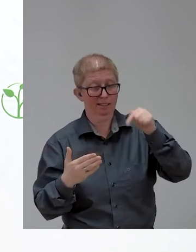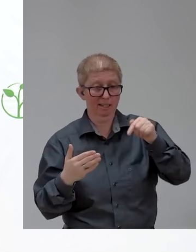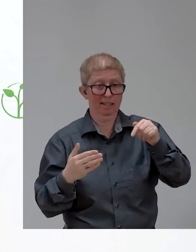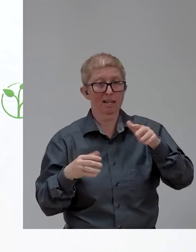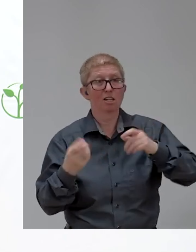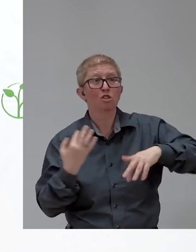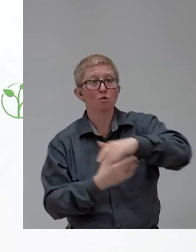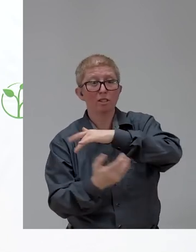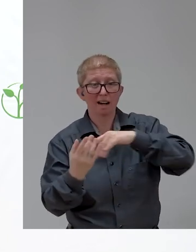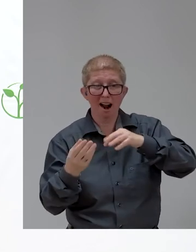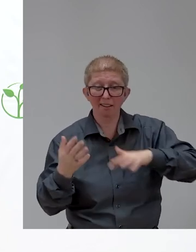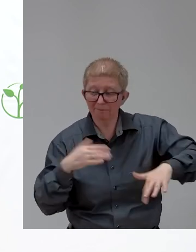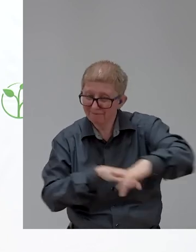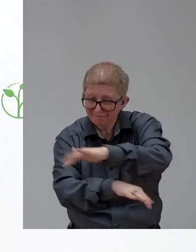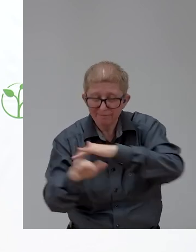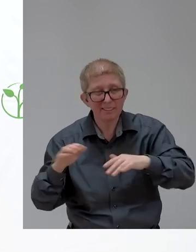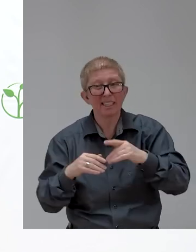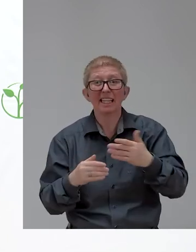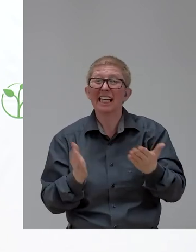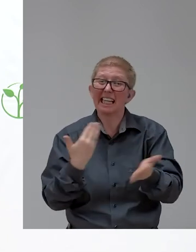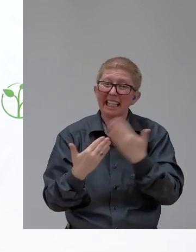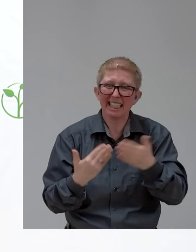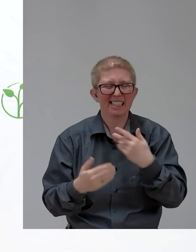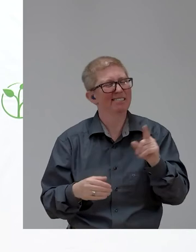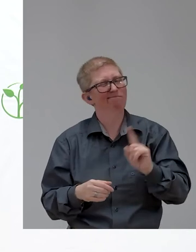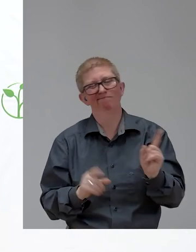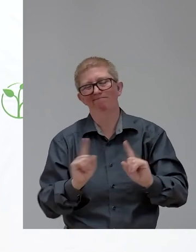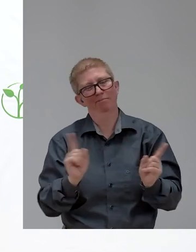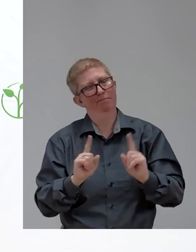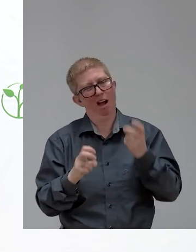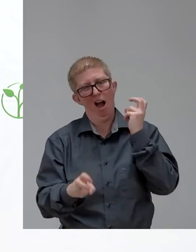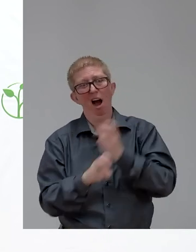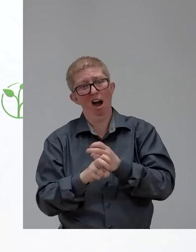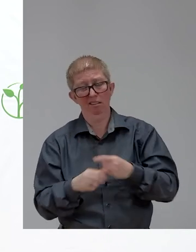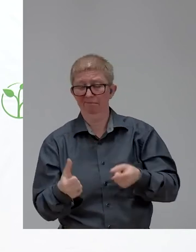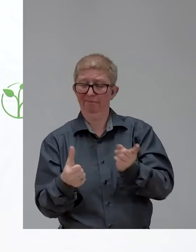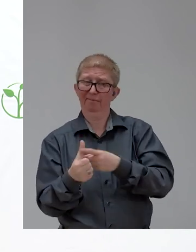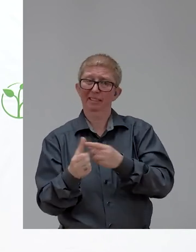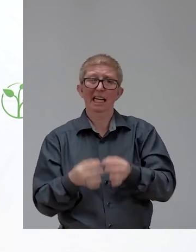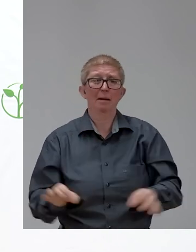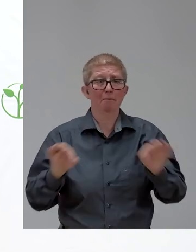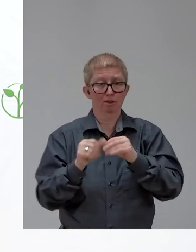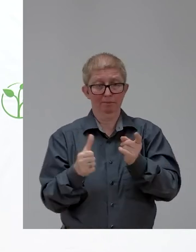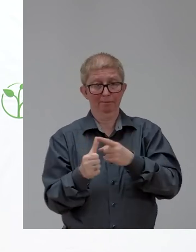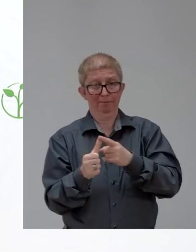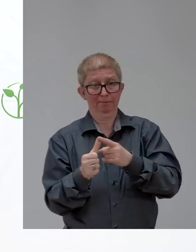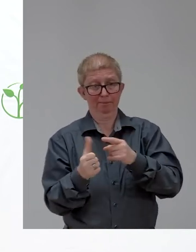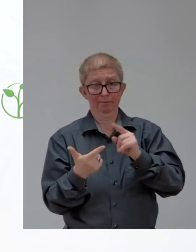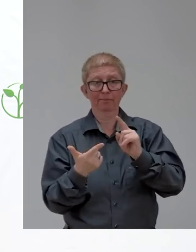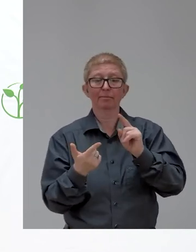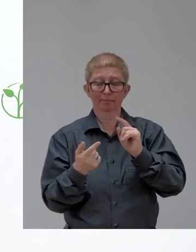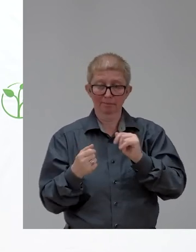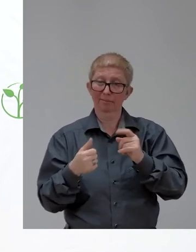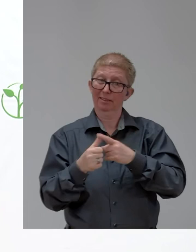three things which are really key. One is make sure your model works at home. And it's easy to say, but honestly, the